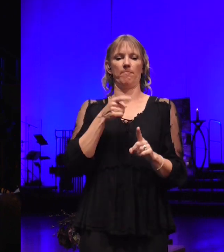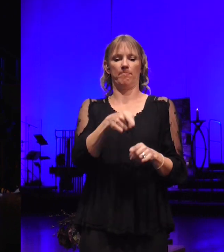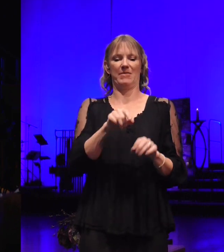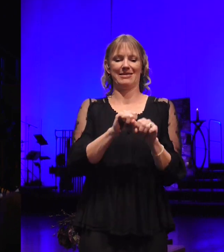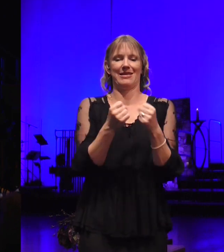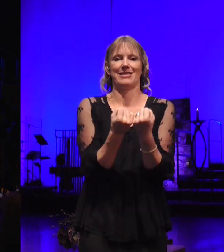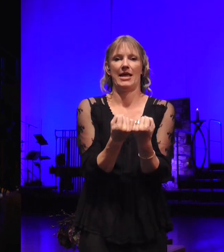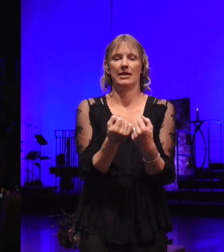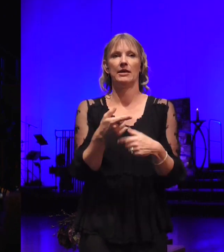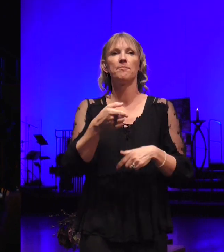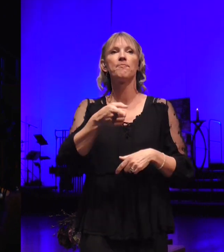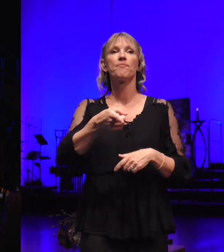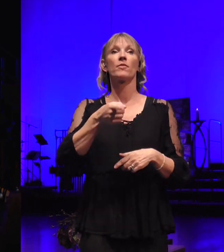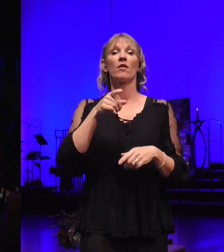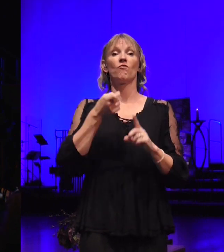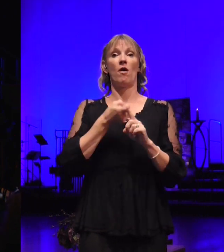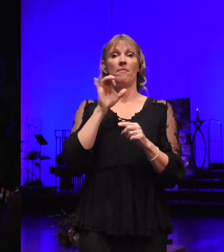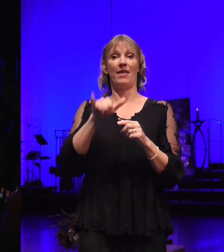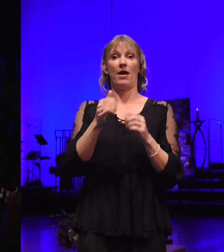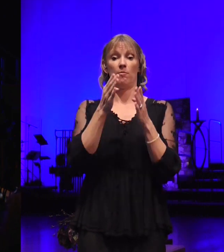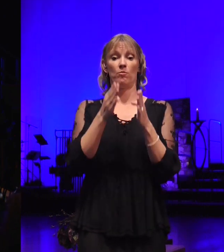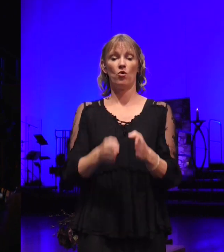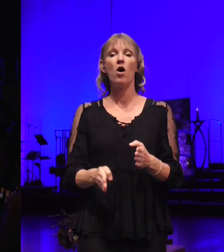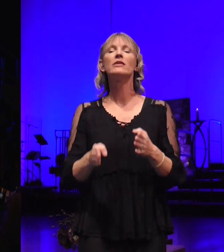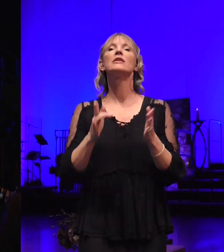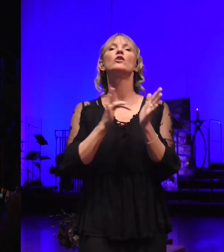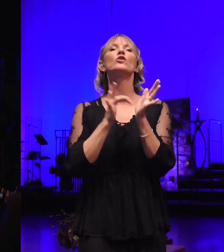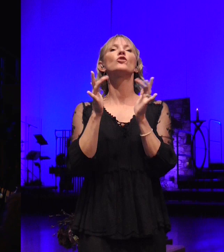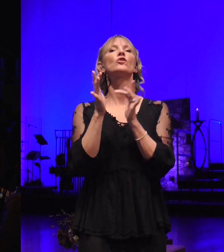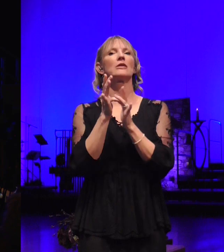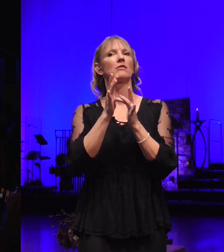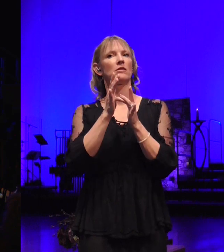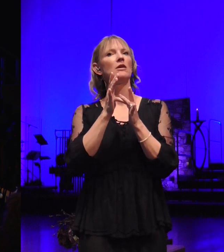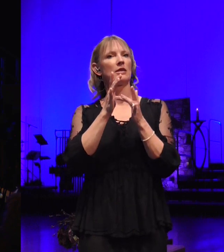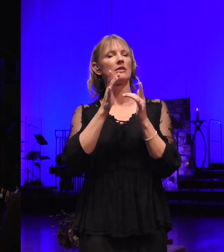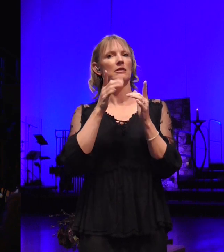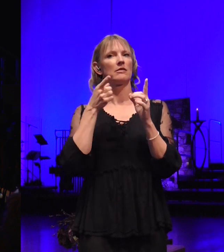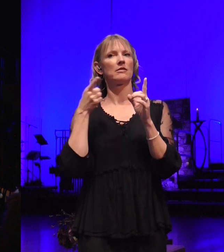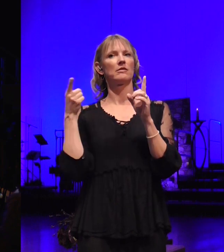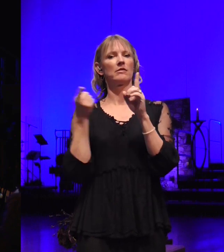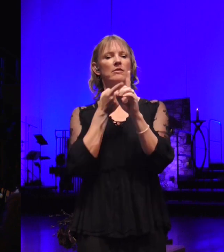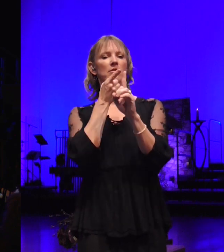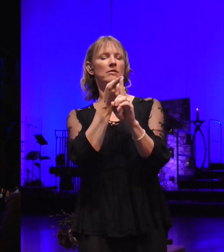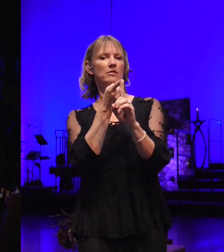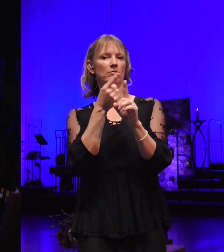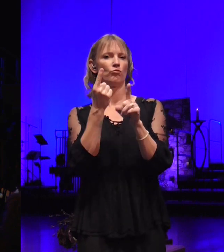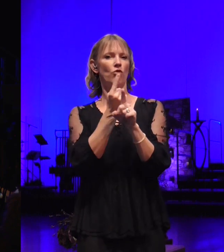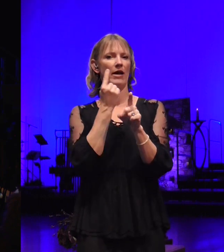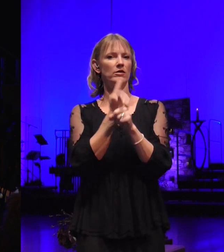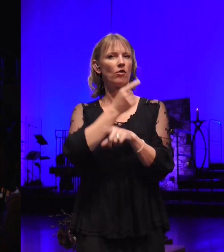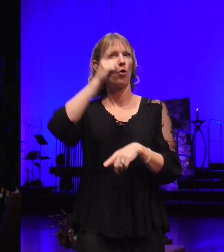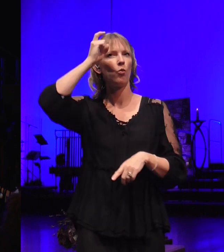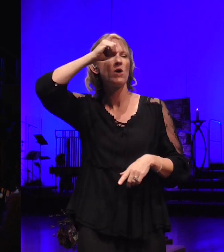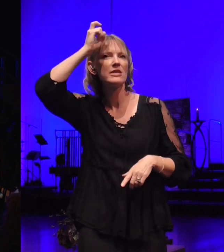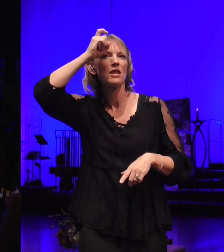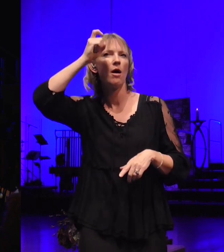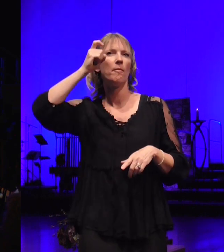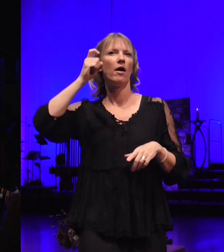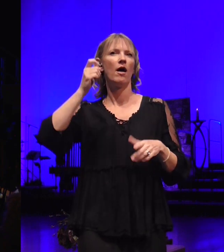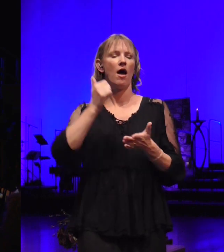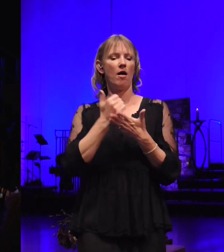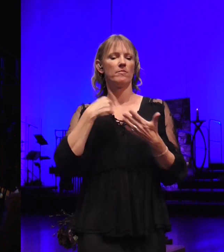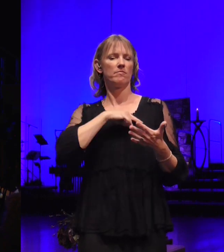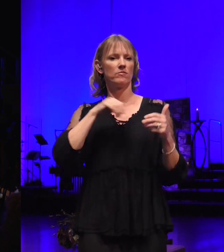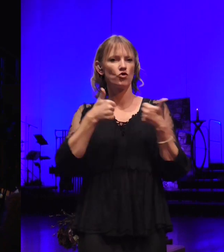it's through them that Jesus likes to turn that practical wisdom on its ear and challenge us to open our